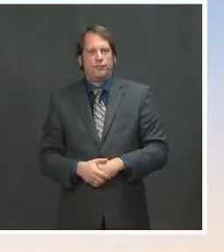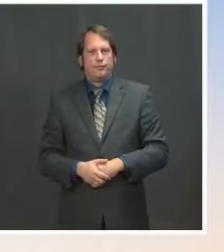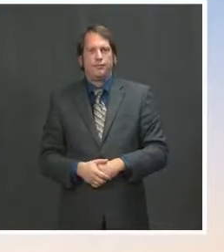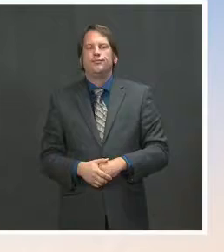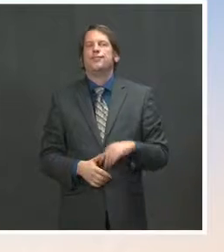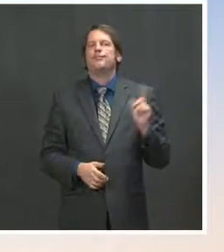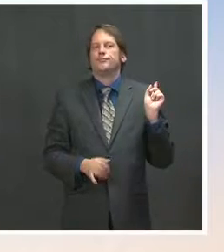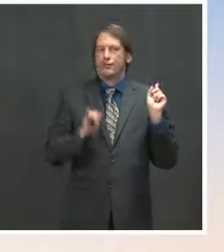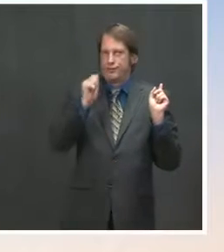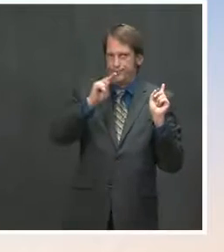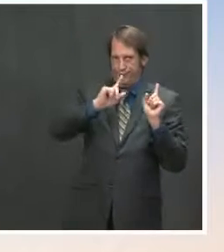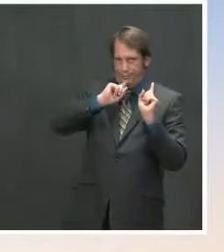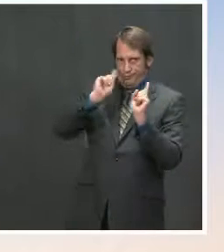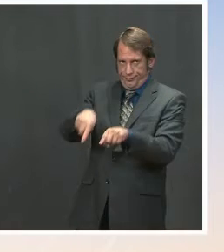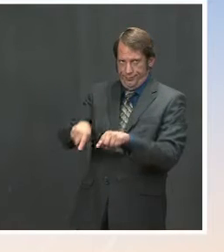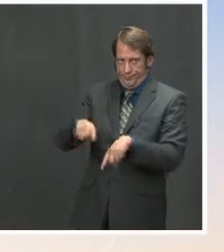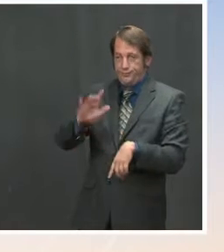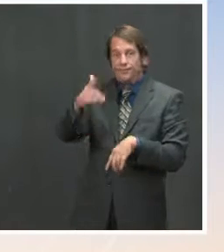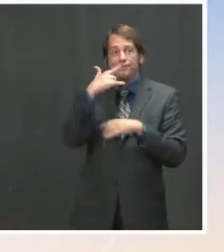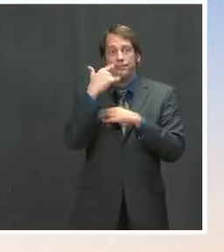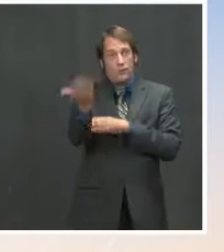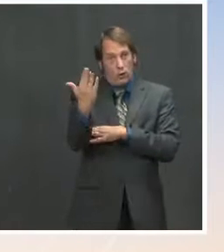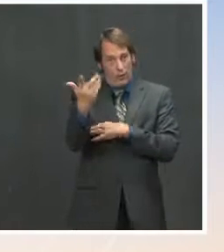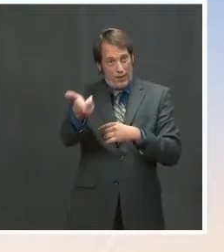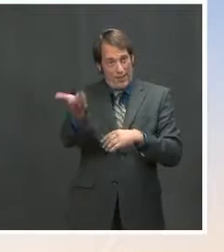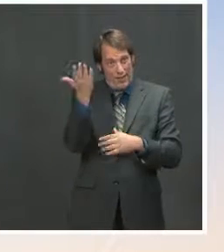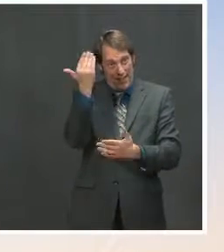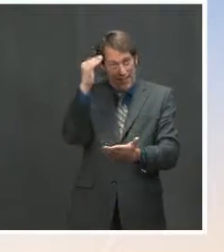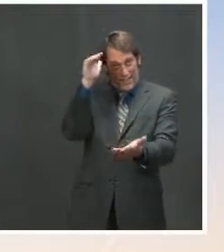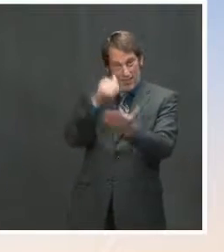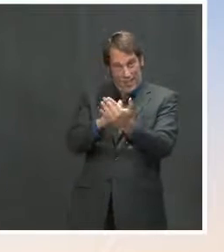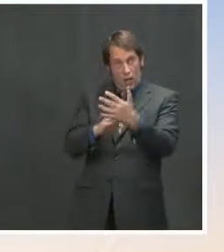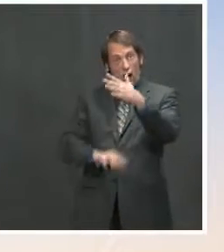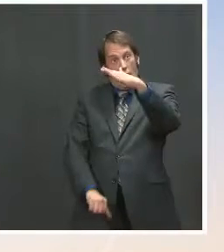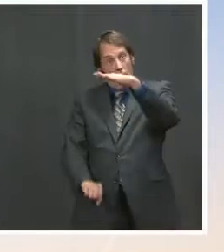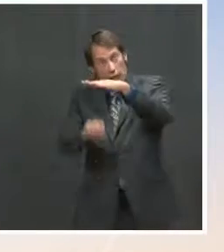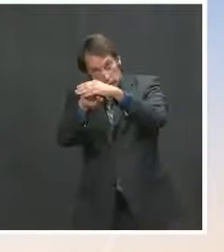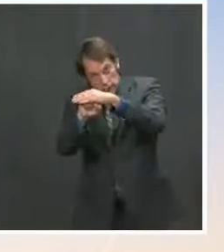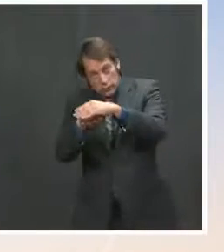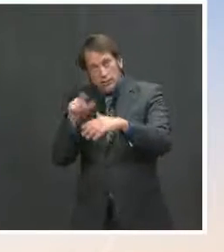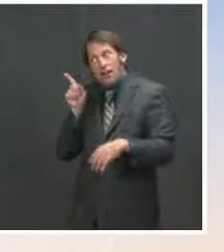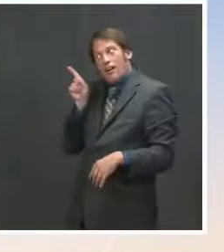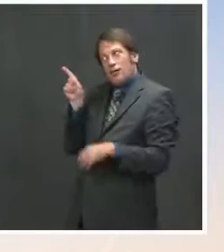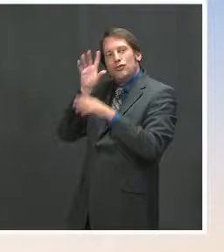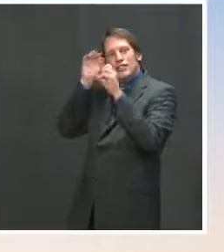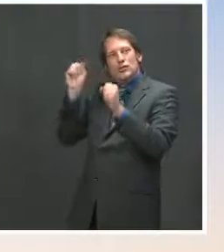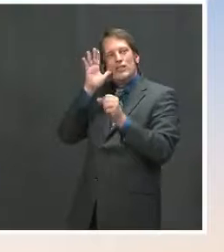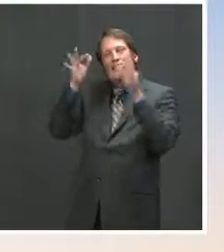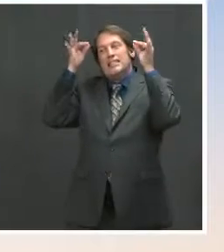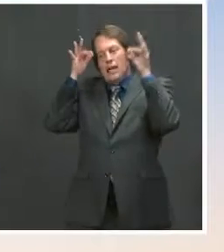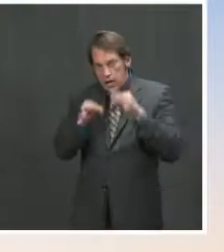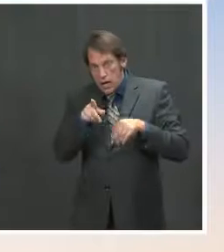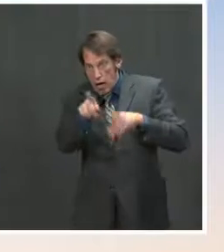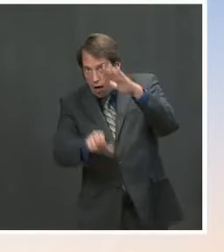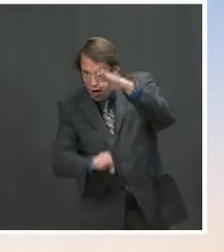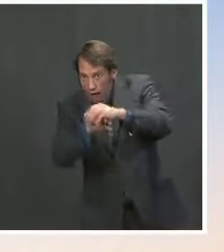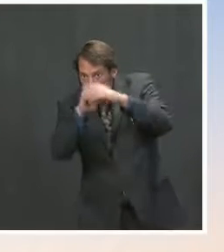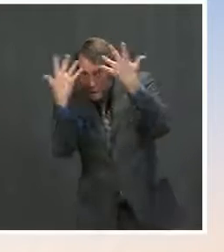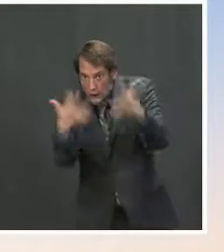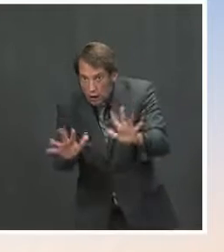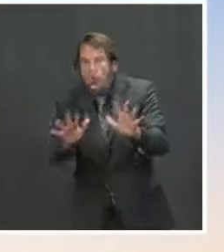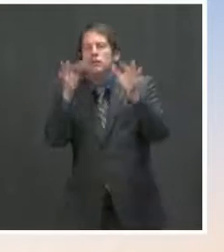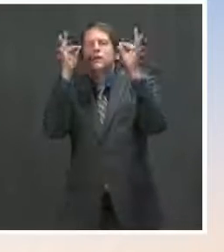if 15,000 is reached, that a subsequent presidential determination would be issued to increase admissions. That was not